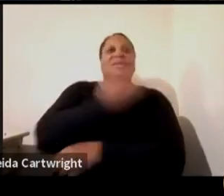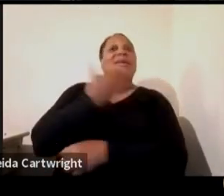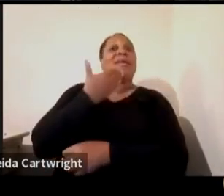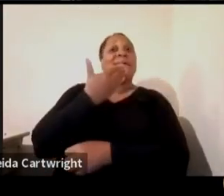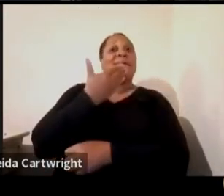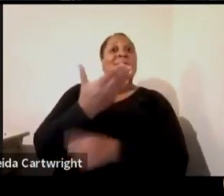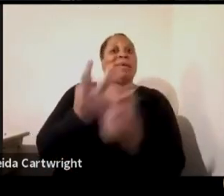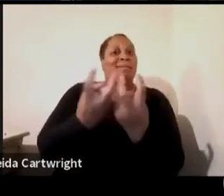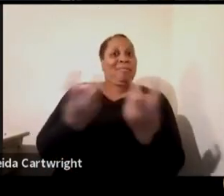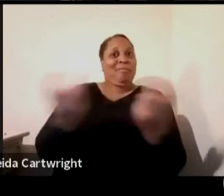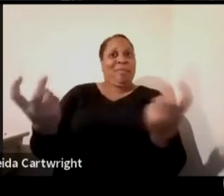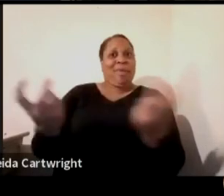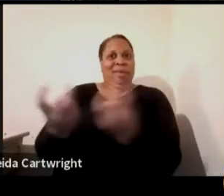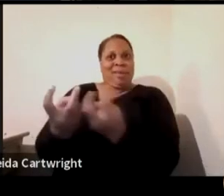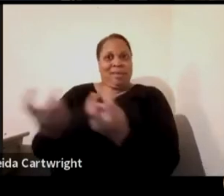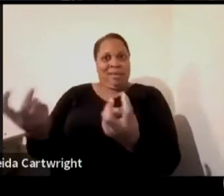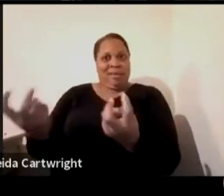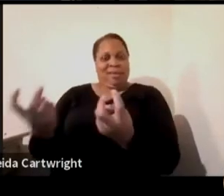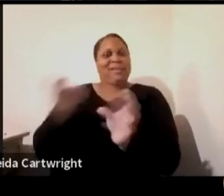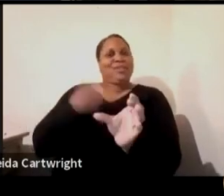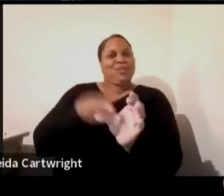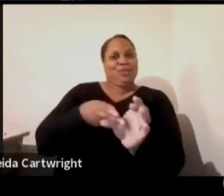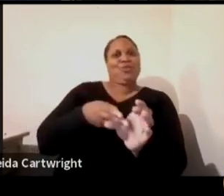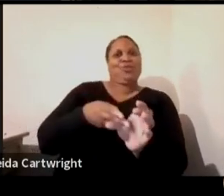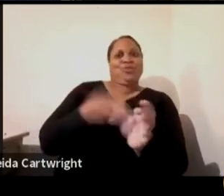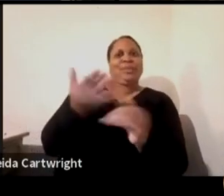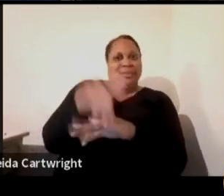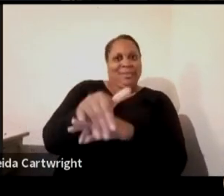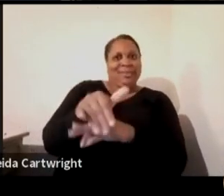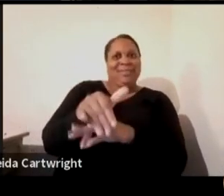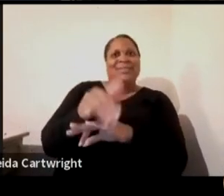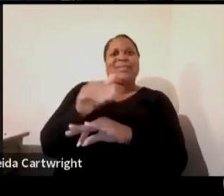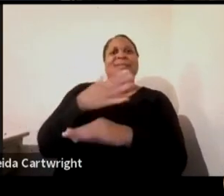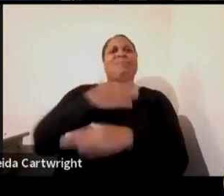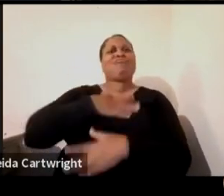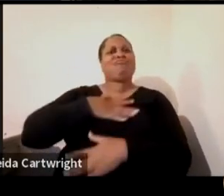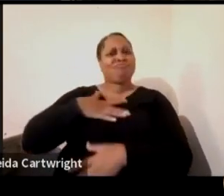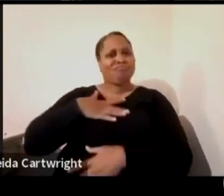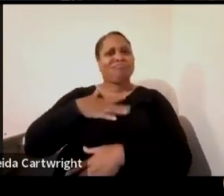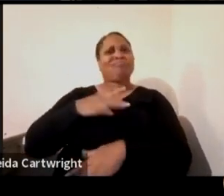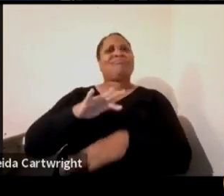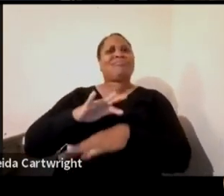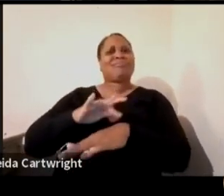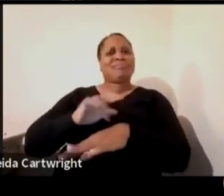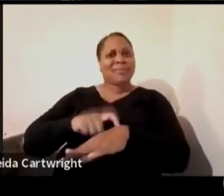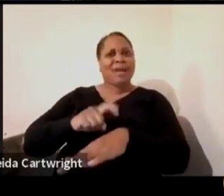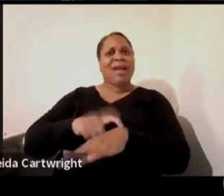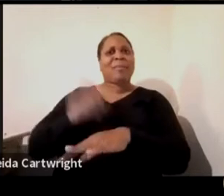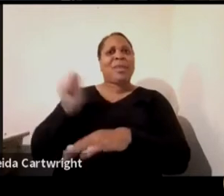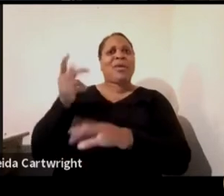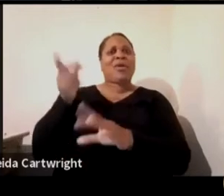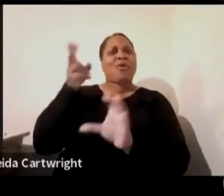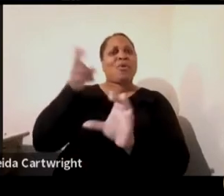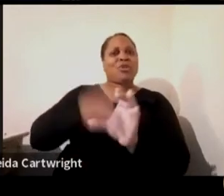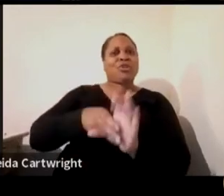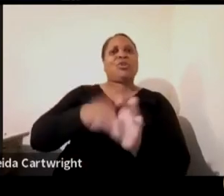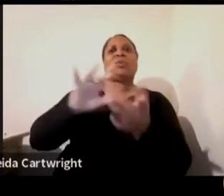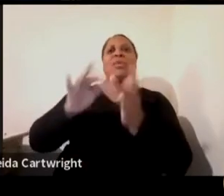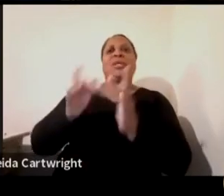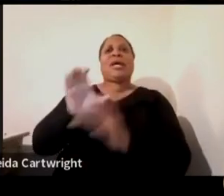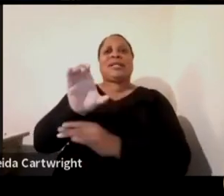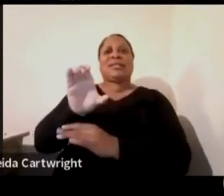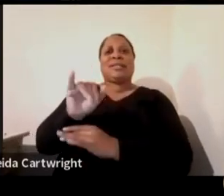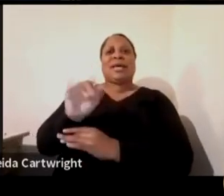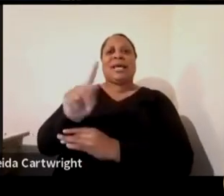who have joined me this evening. I appreciate your time, everybody that has joined us online and on CITV. Thank